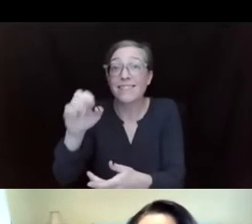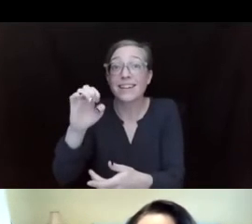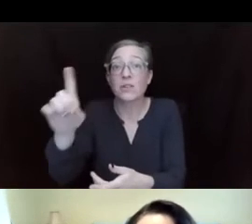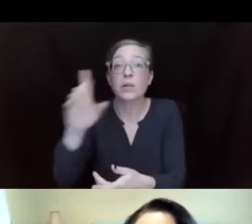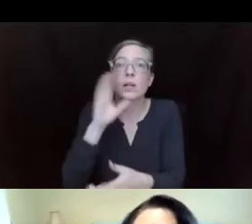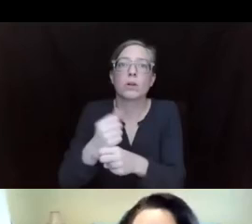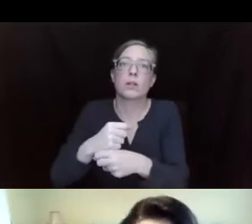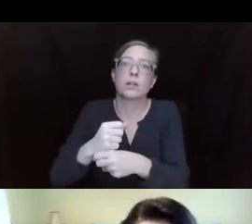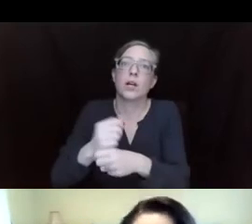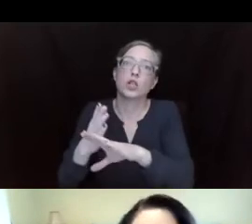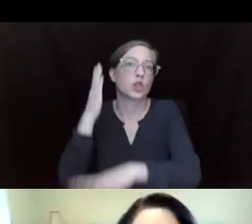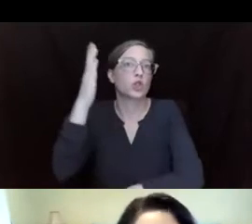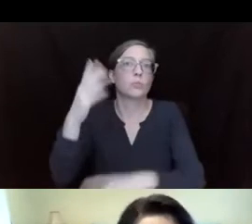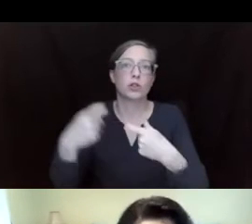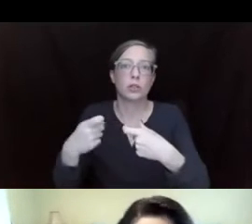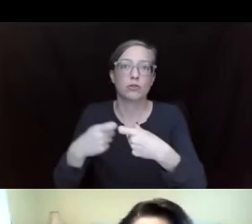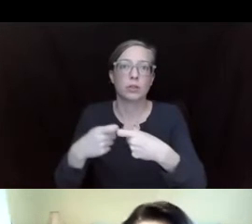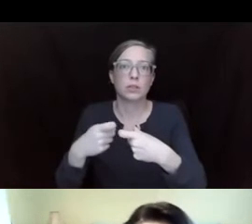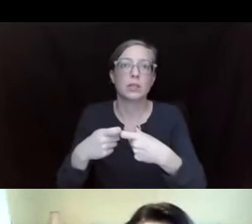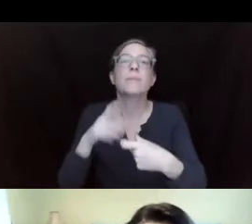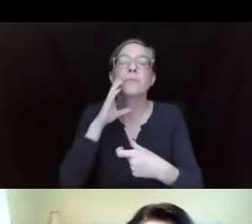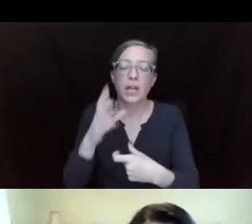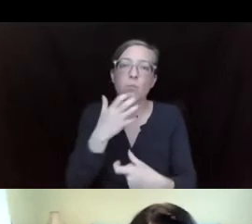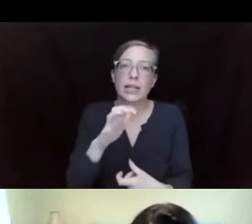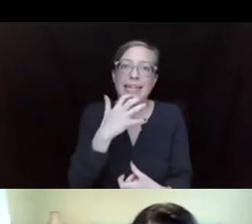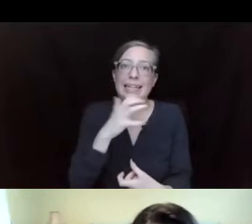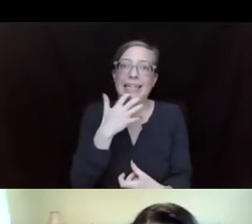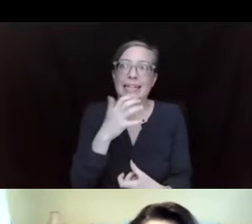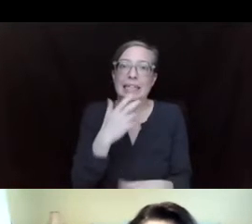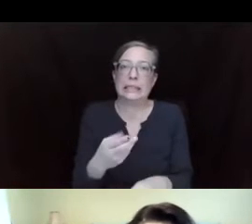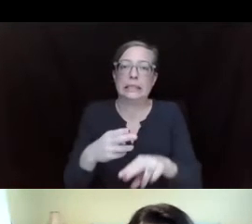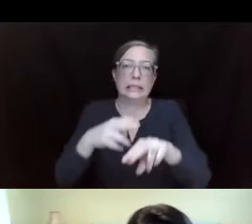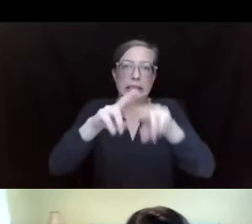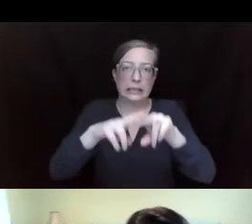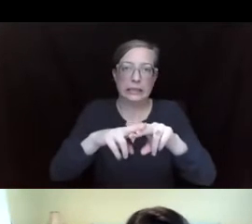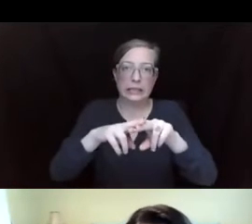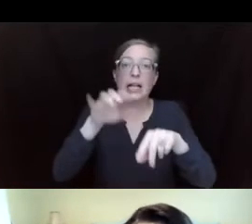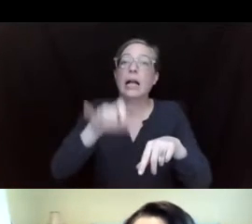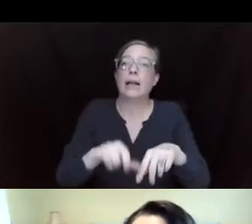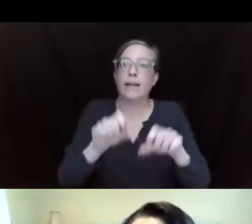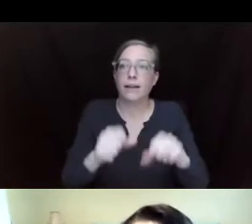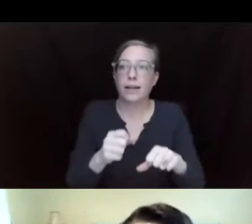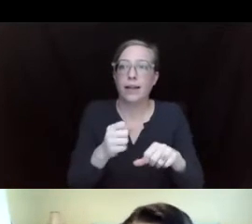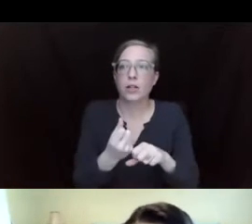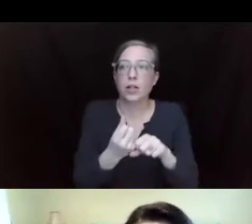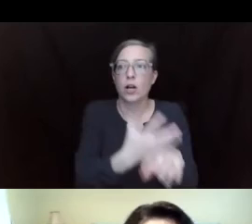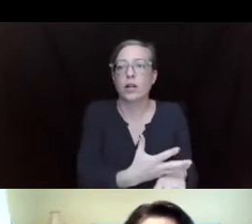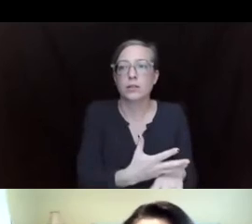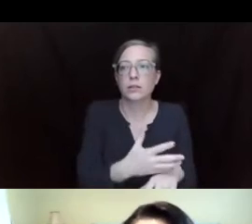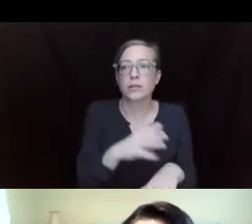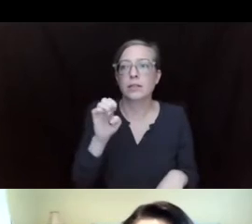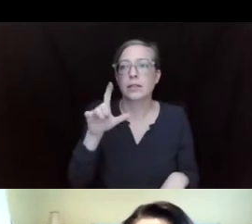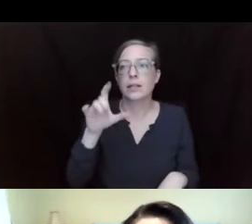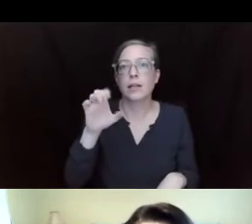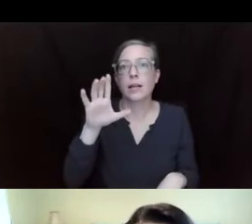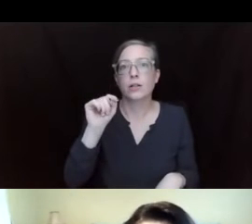will produce heating. Joule heating, that's how it's called. And that can also produce electrolysis, and the heating itself is